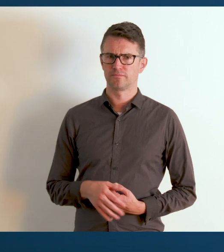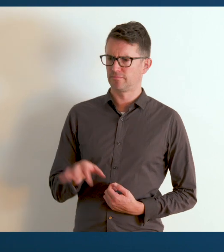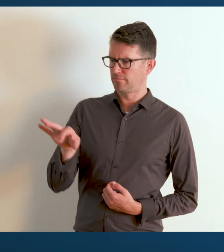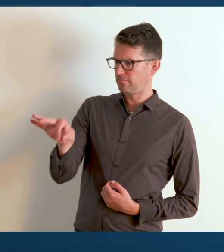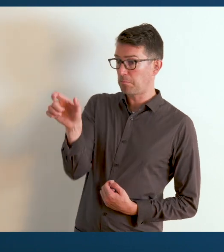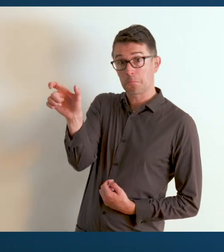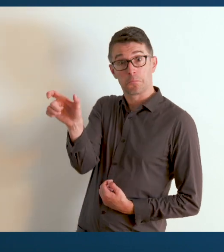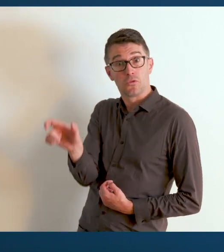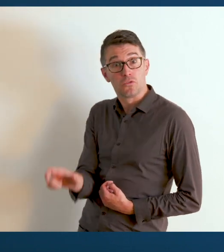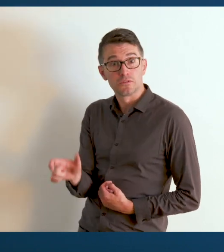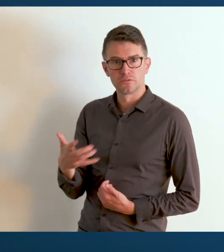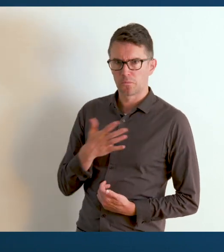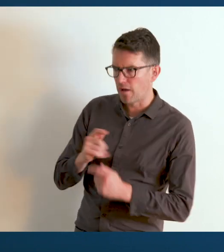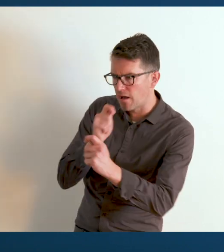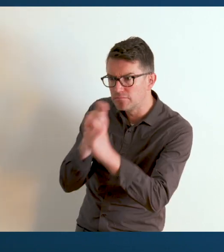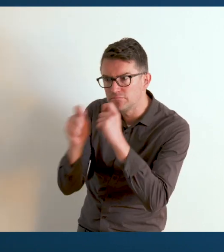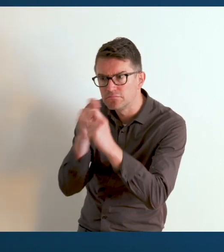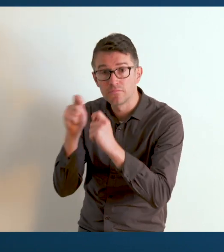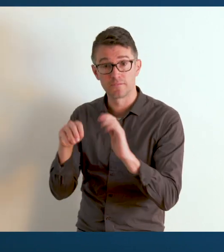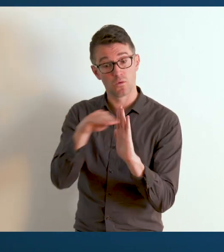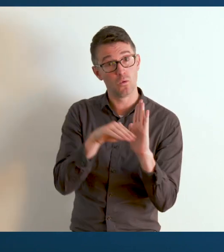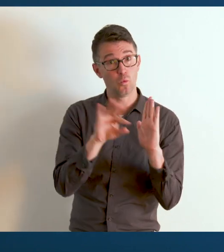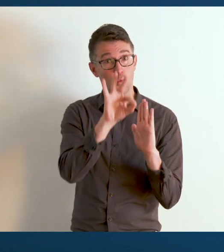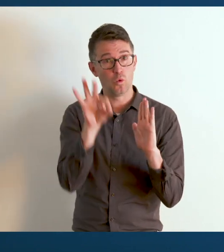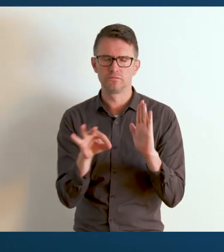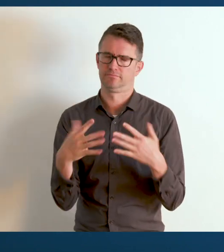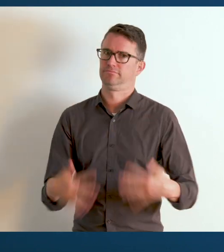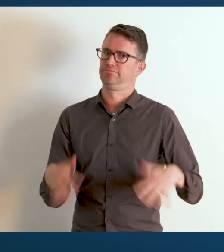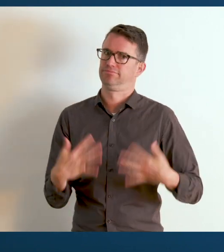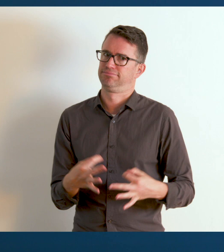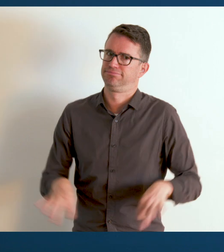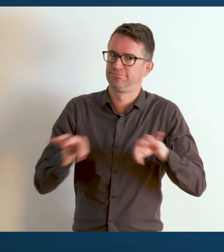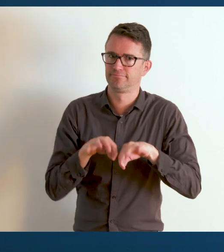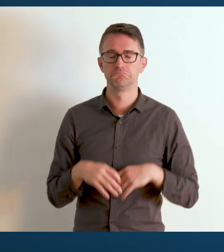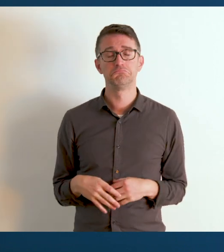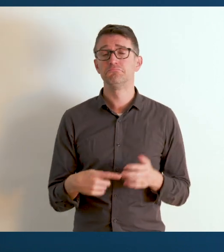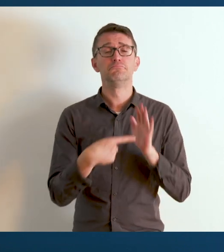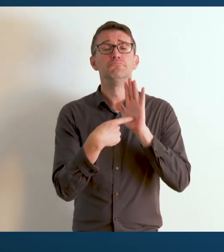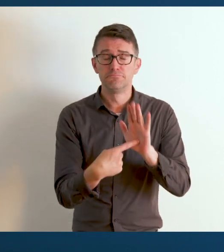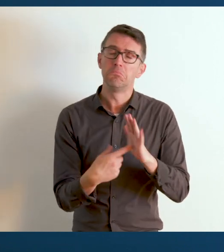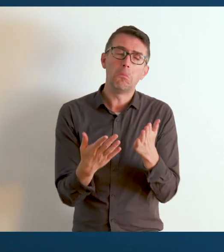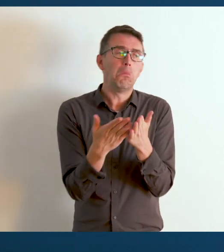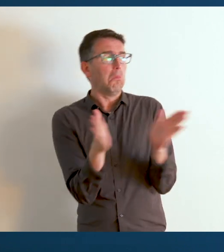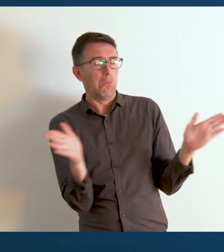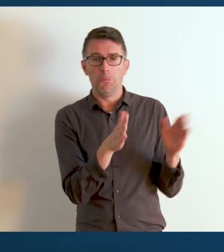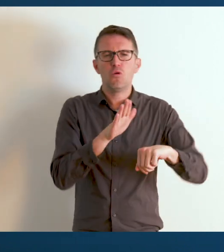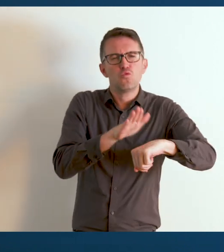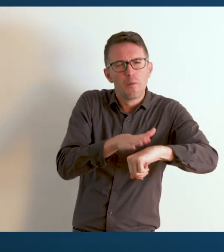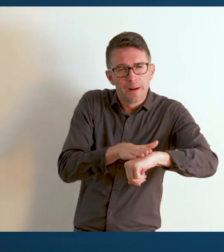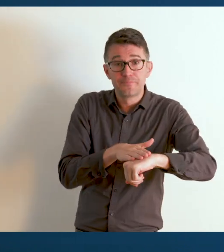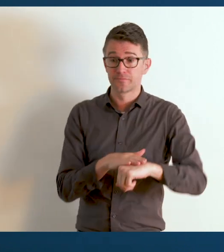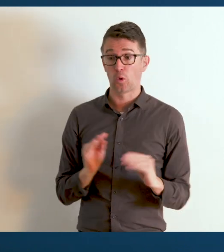The choice of who is answering these questions is very important. Generally speaking,